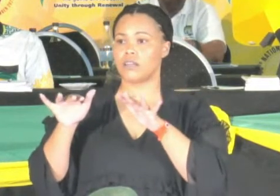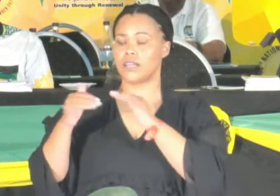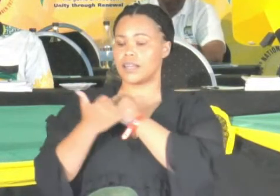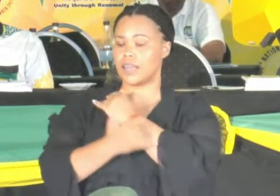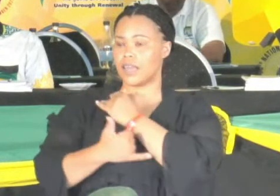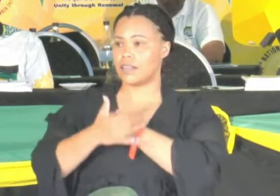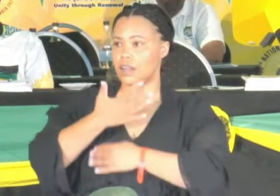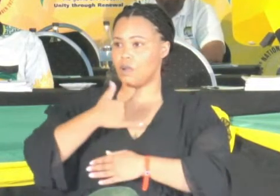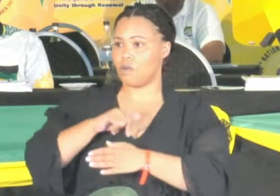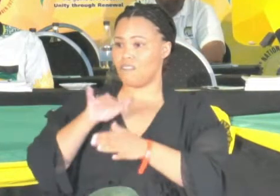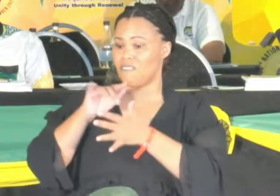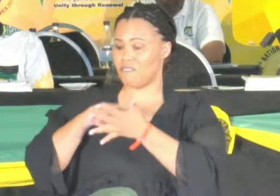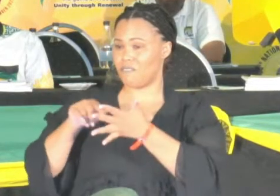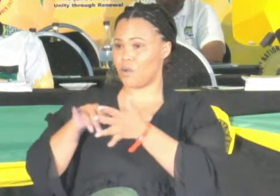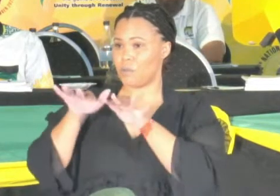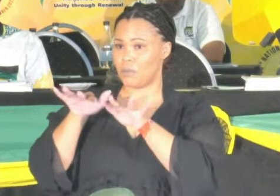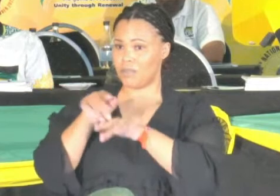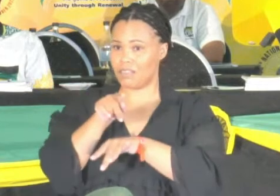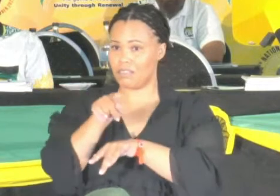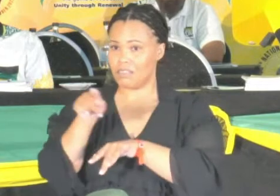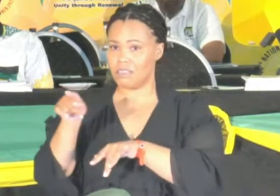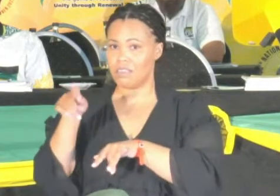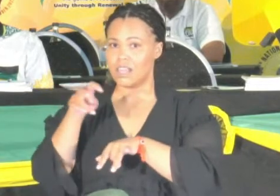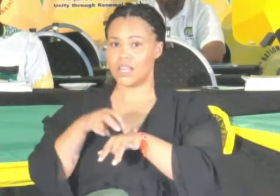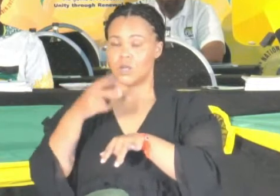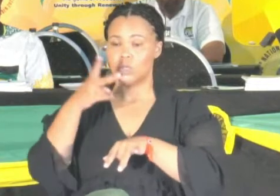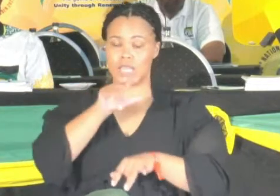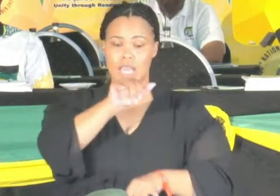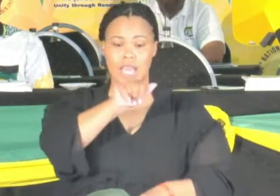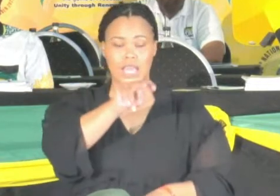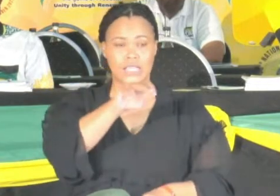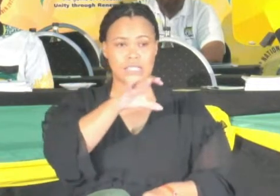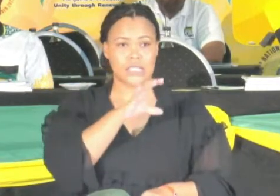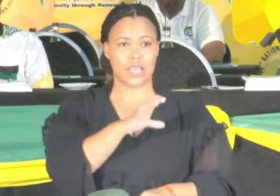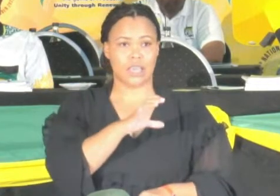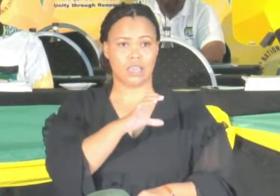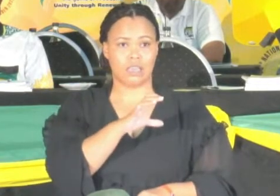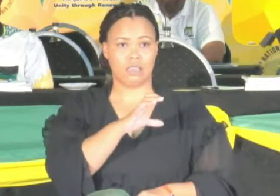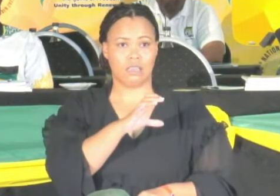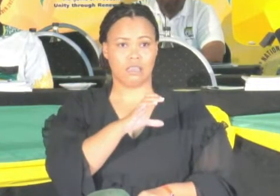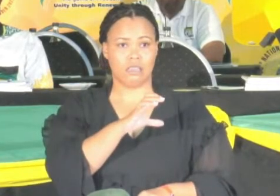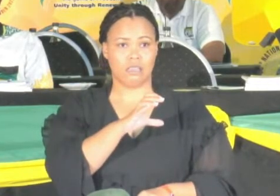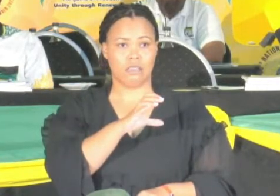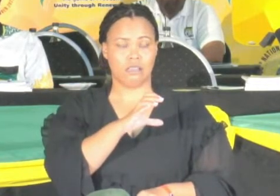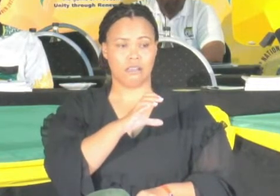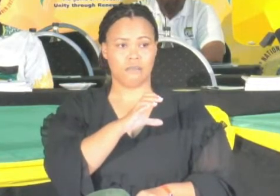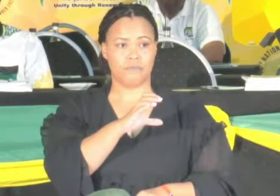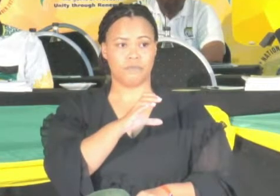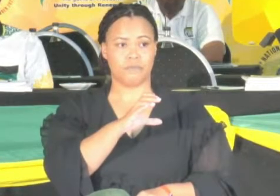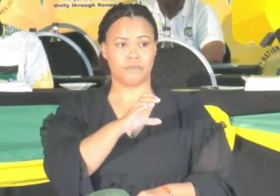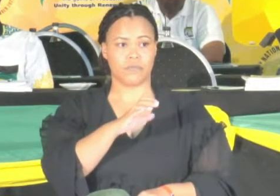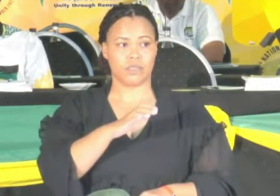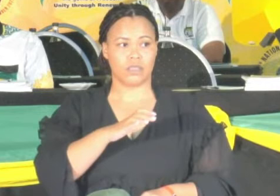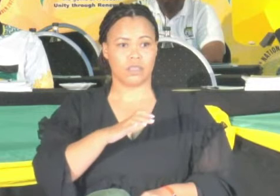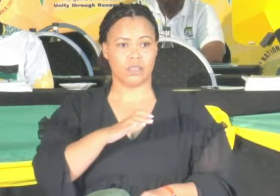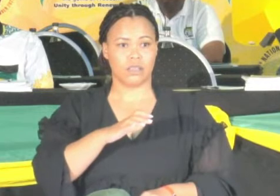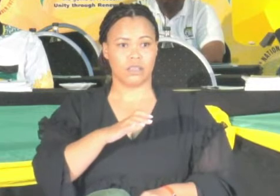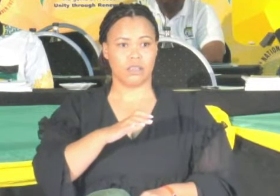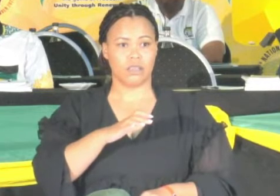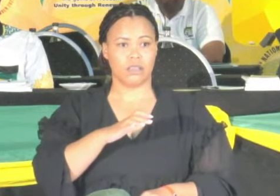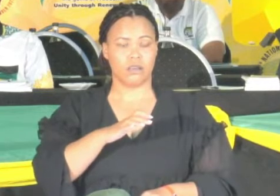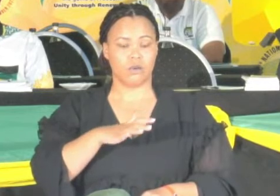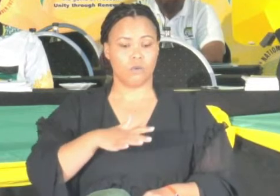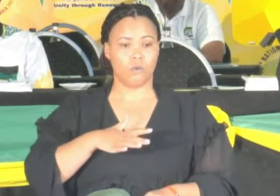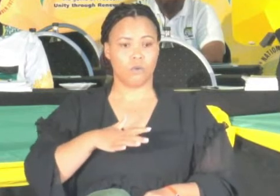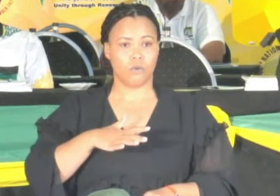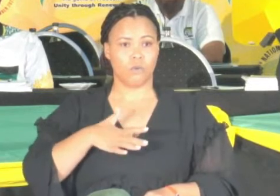that the ANC is taking all the necessary steps to deal with the challenges that they